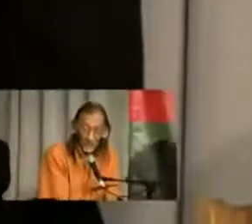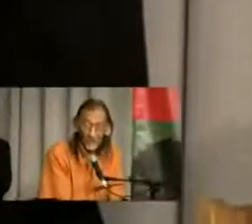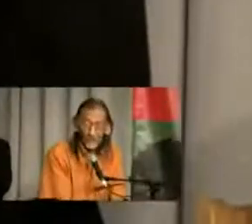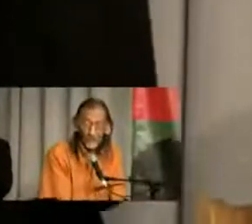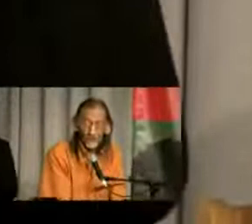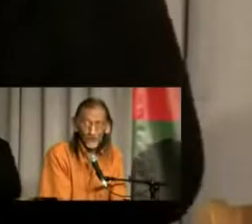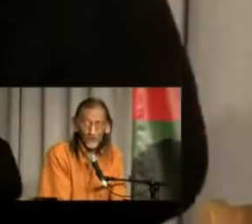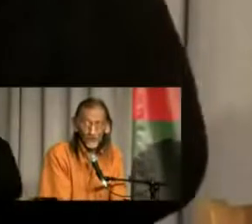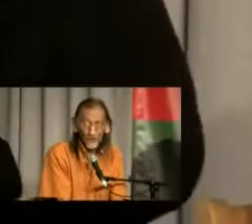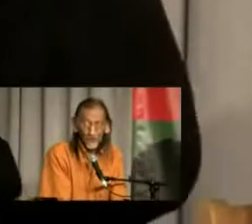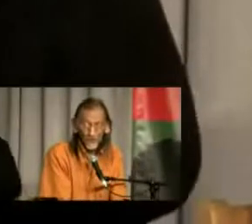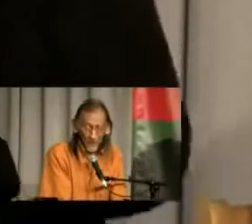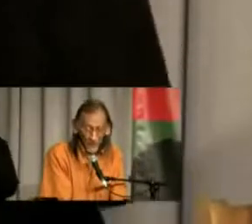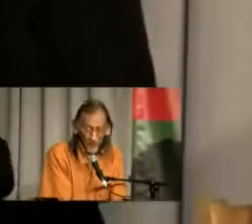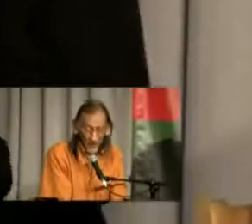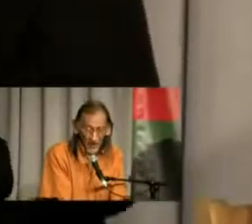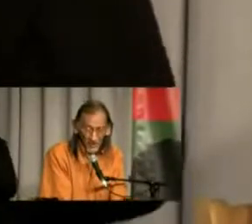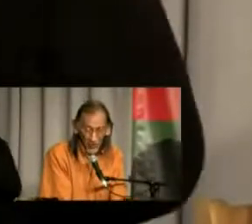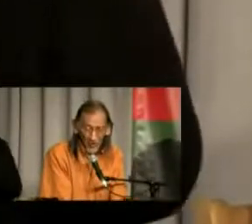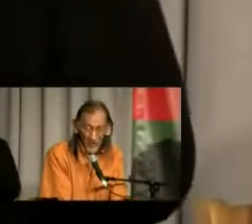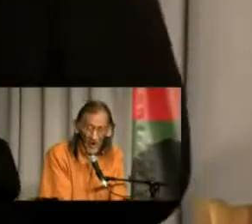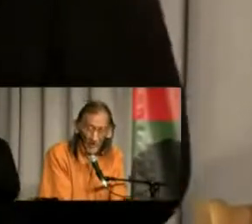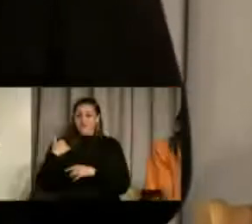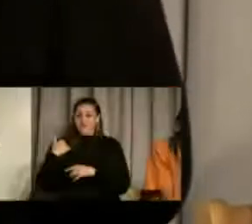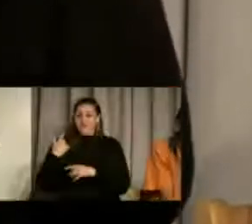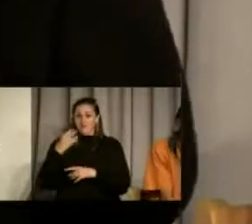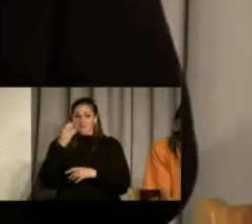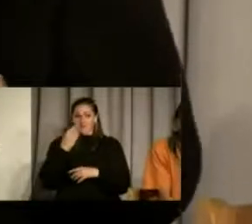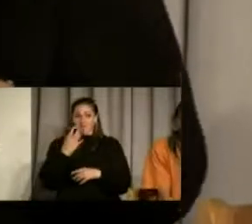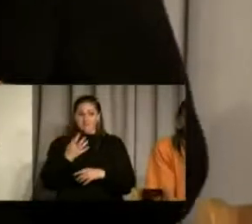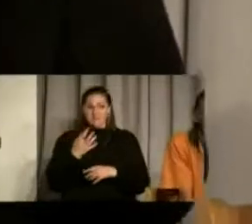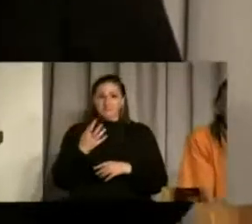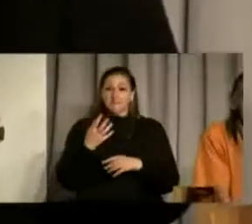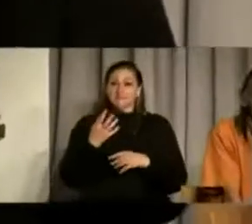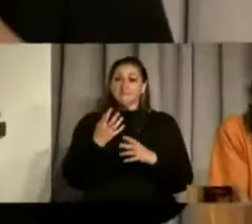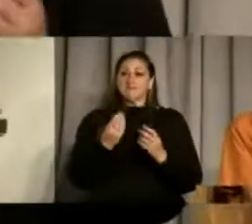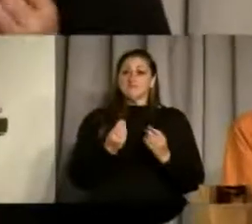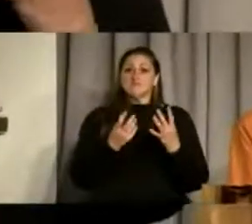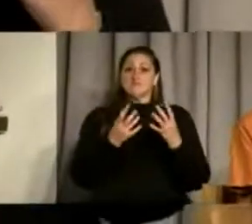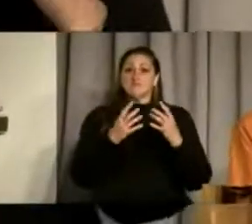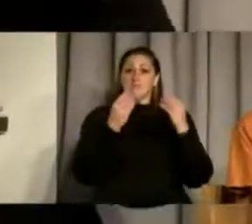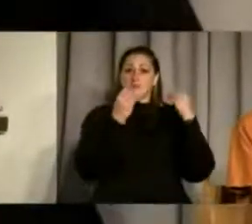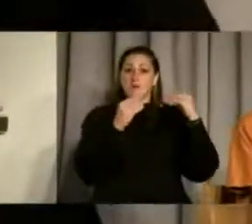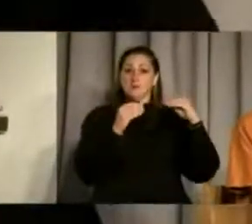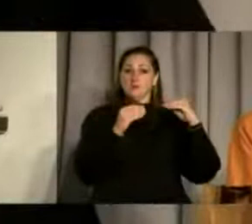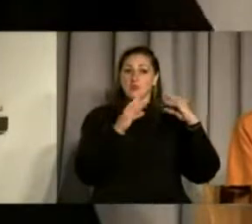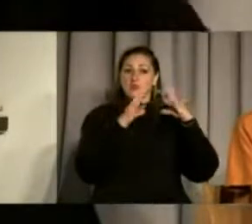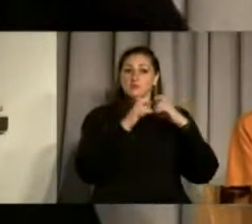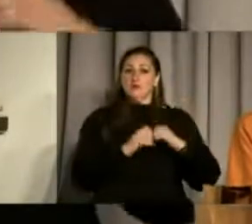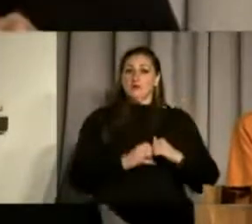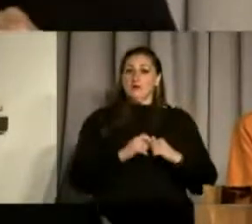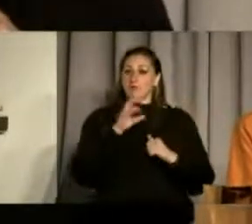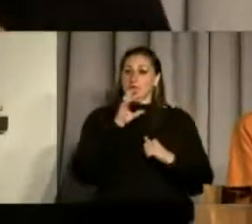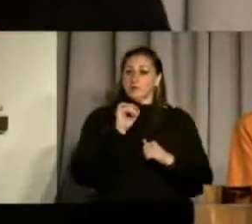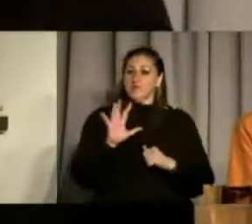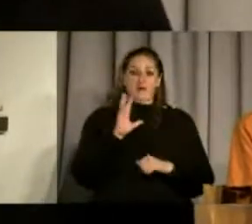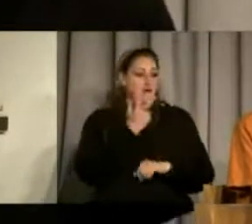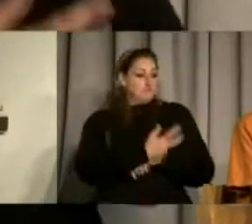Department, in the middle of the night, broke my mom's door down. I was 5 years old. They stole me